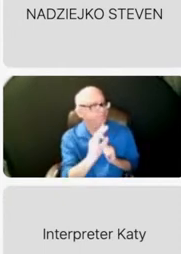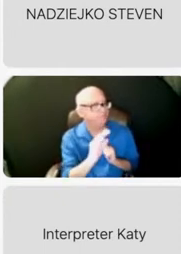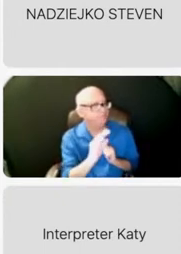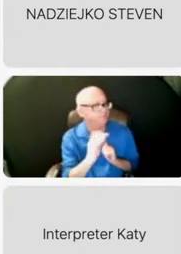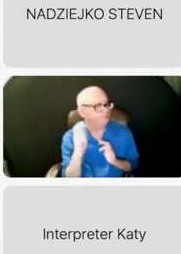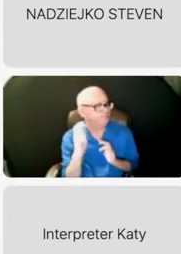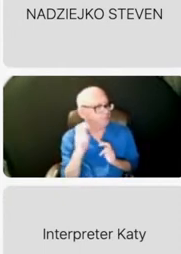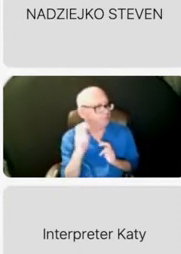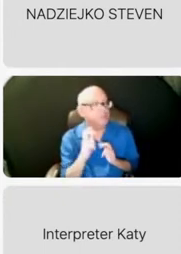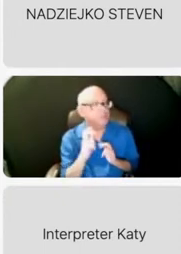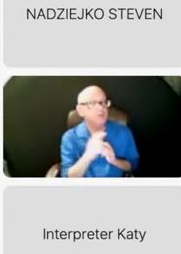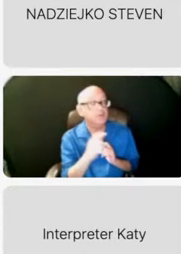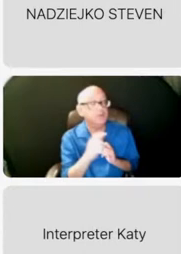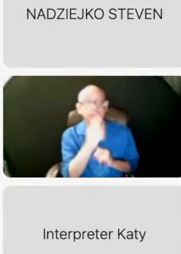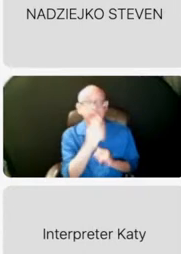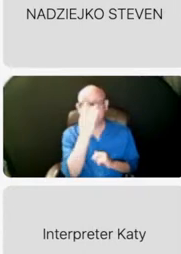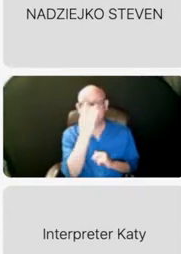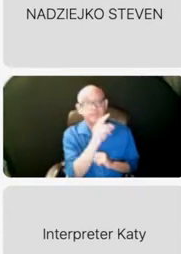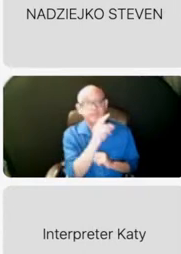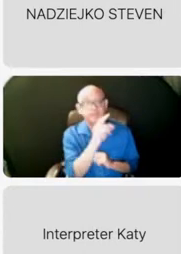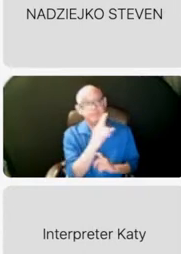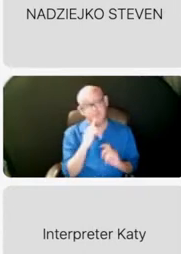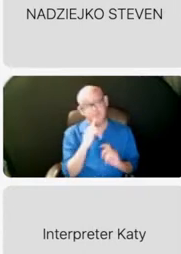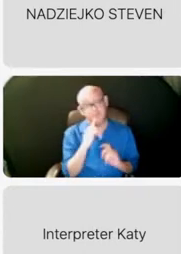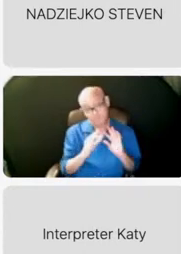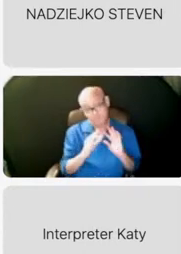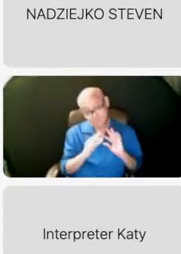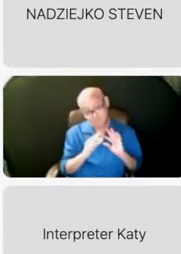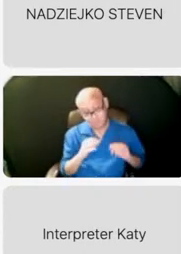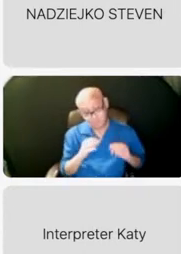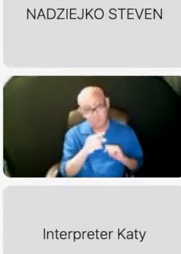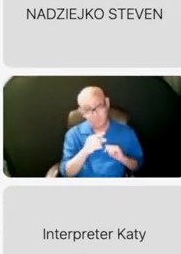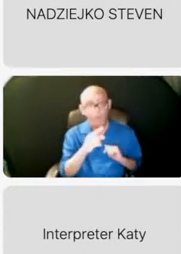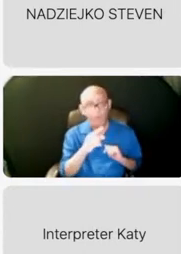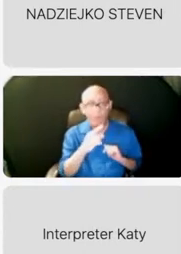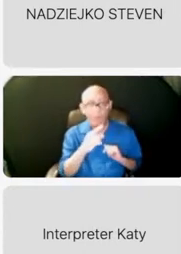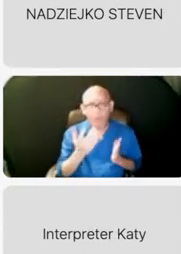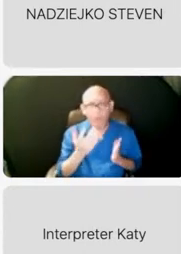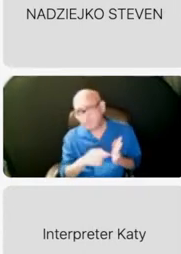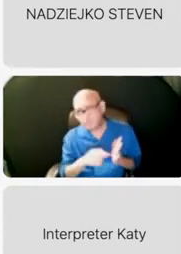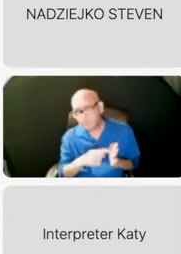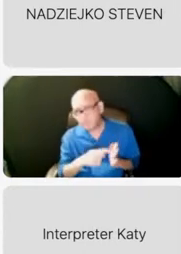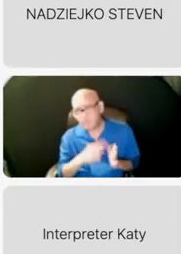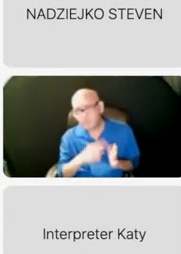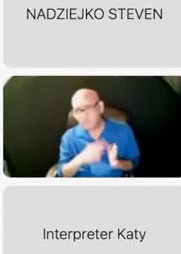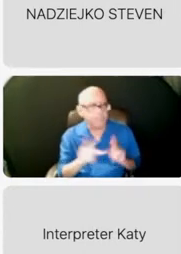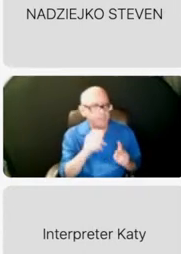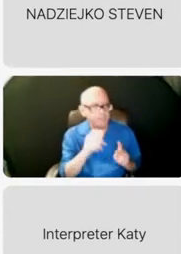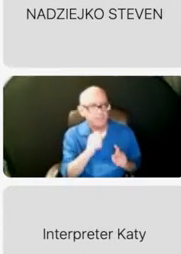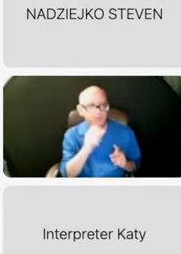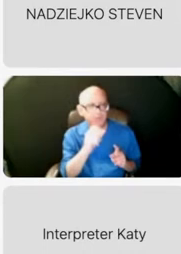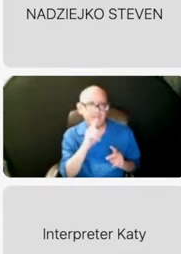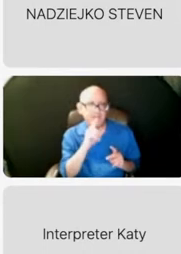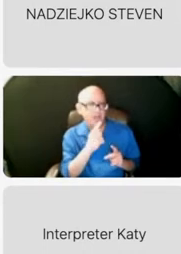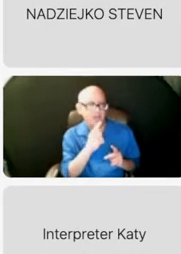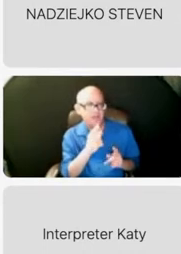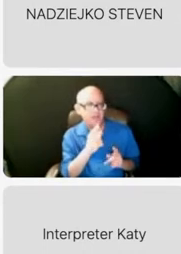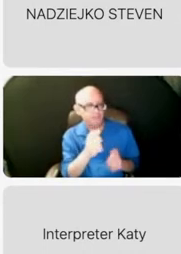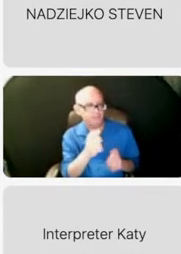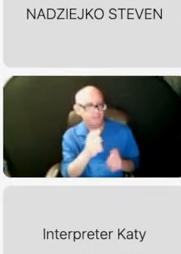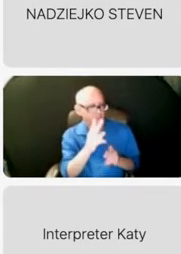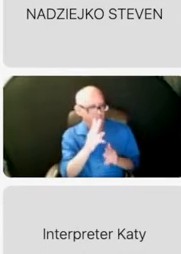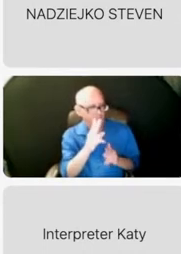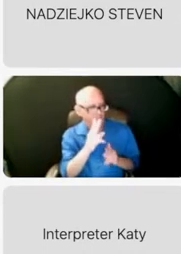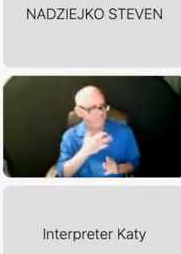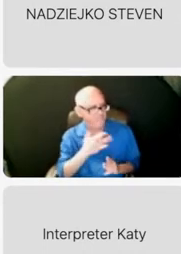it's interesting to say that you know there's times where people don't give us the credit and we